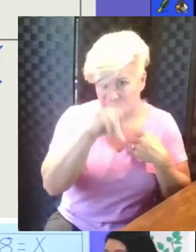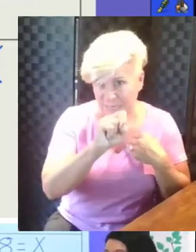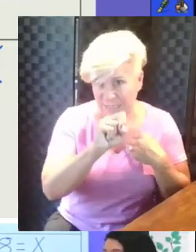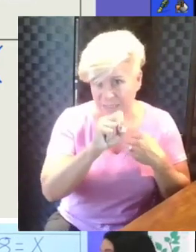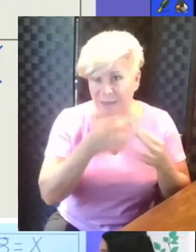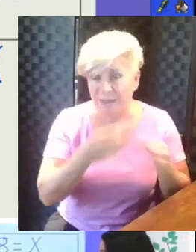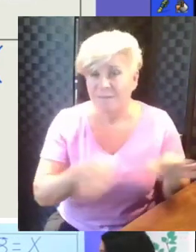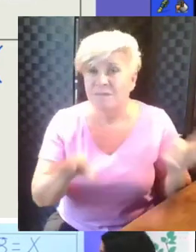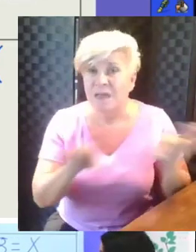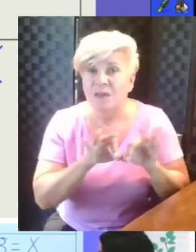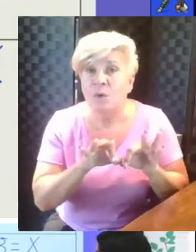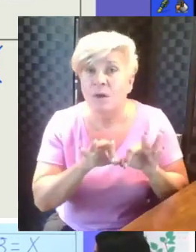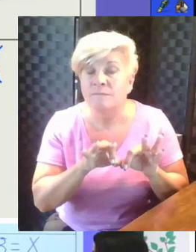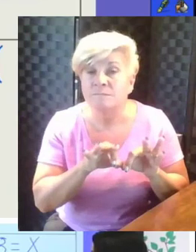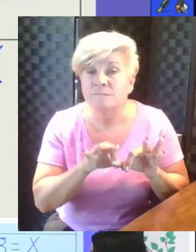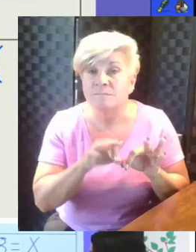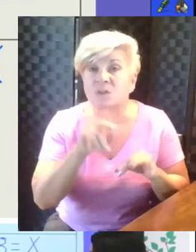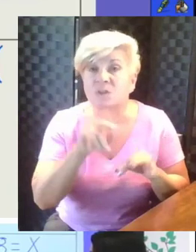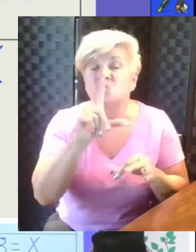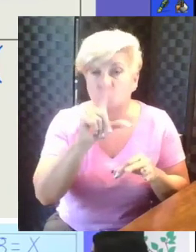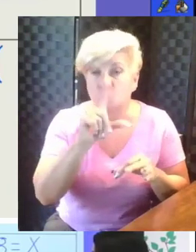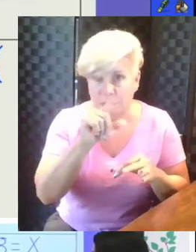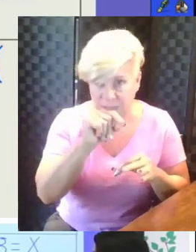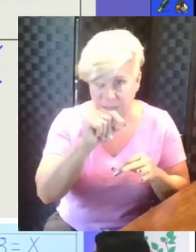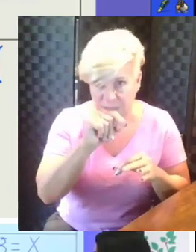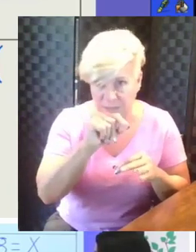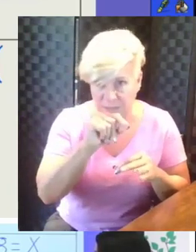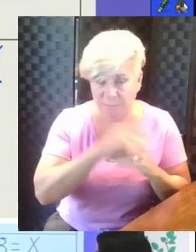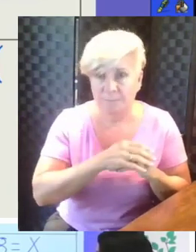is a value of 20,